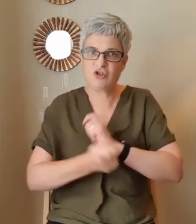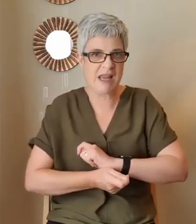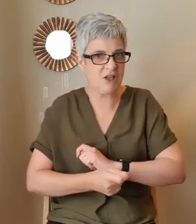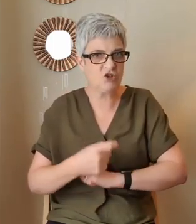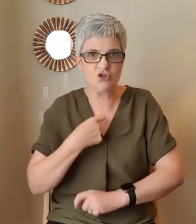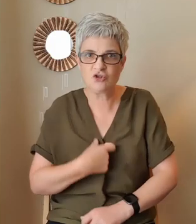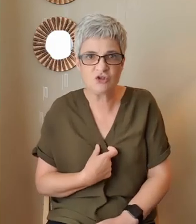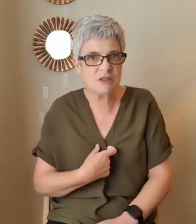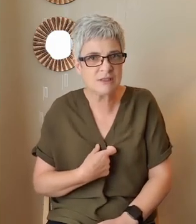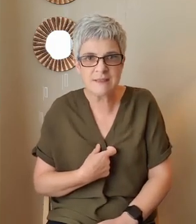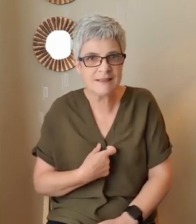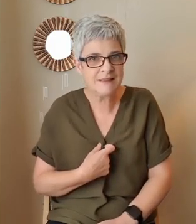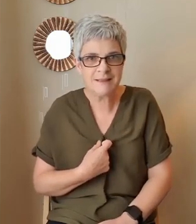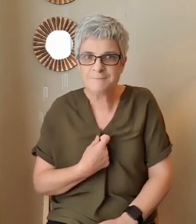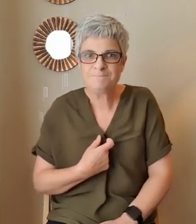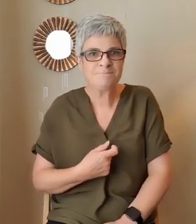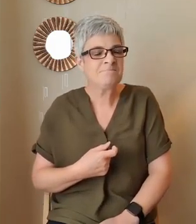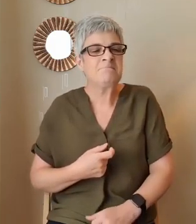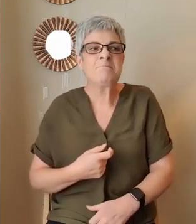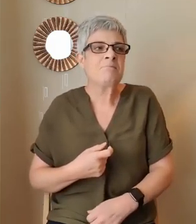person.